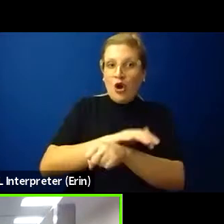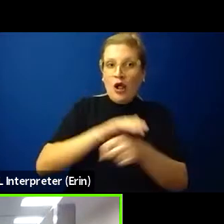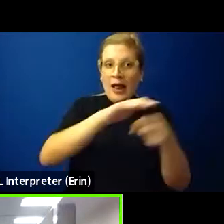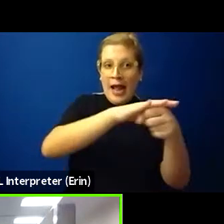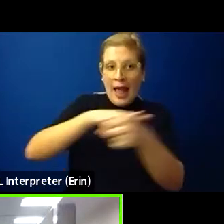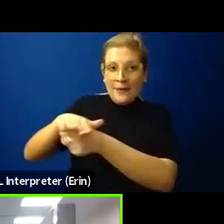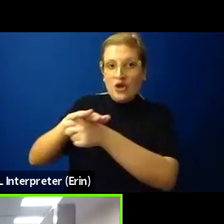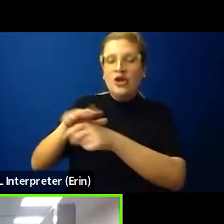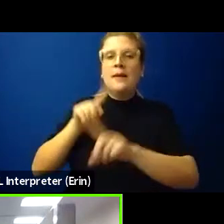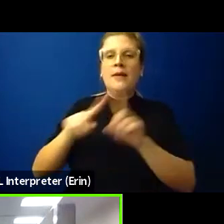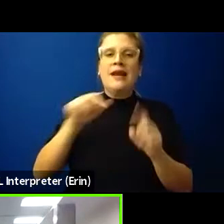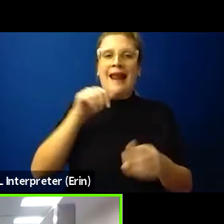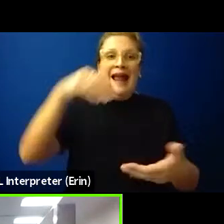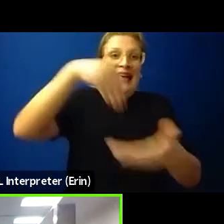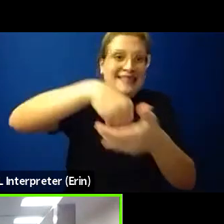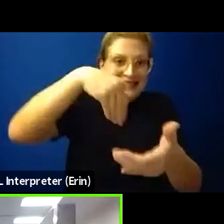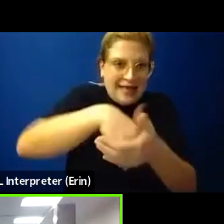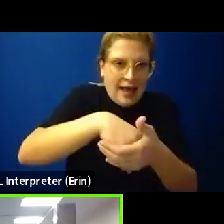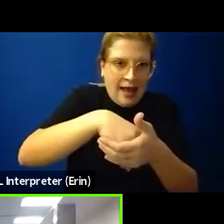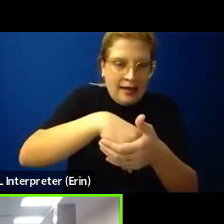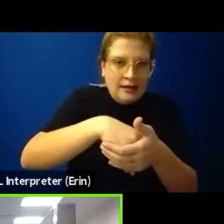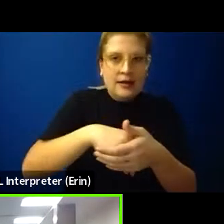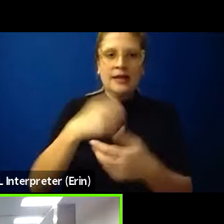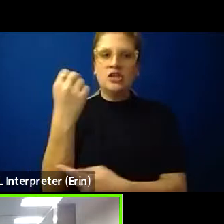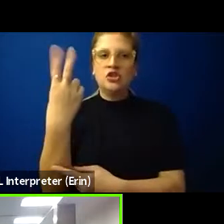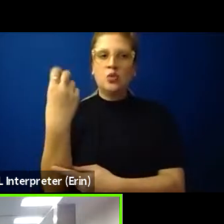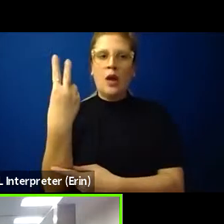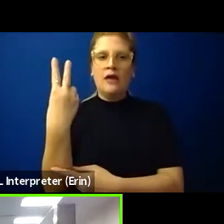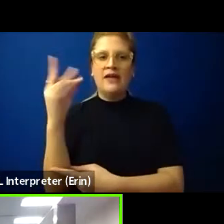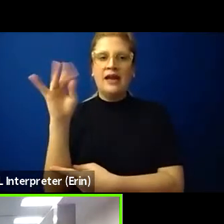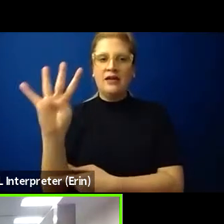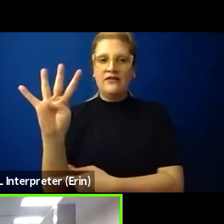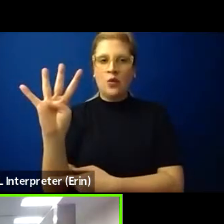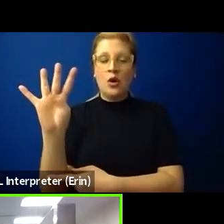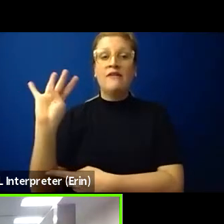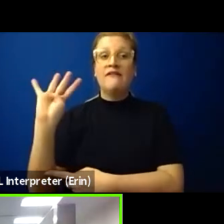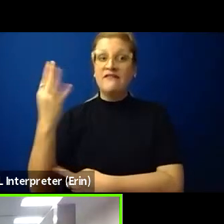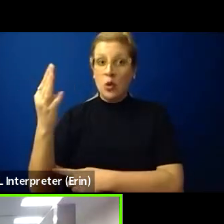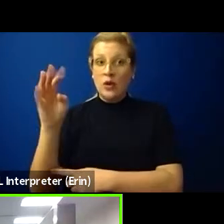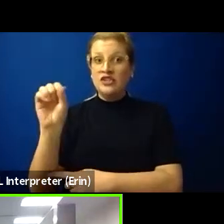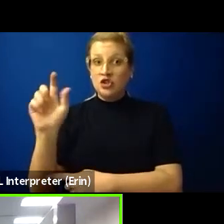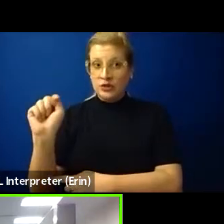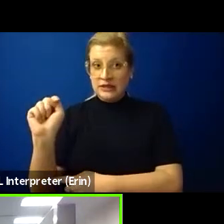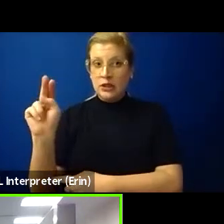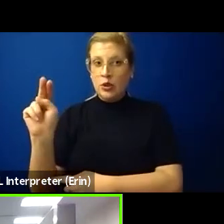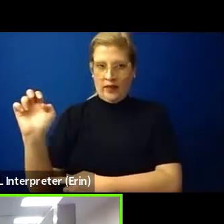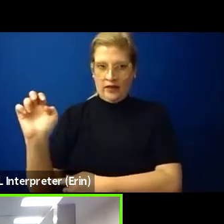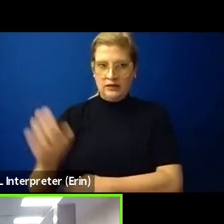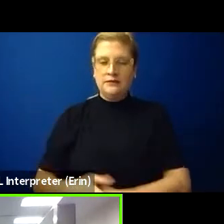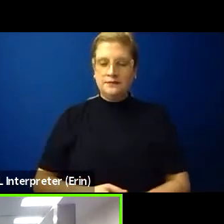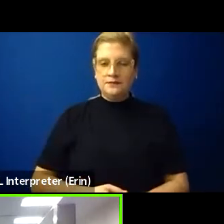that is not in Union Market. That is at 1280 4th Street Northeast. Okay.